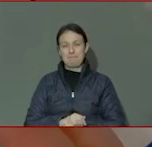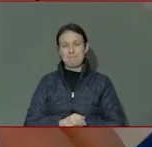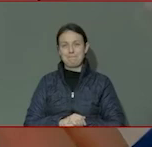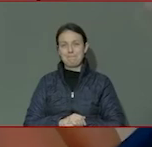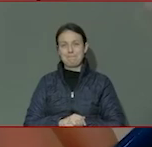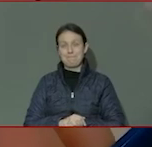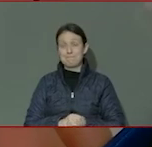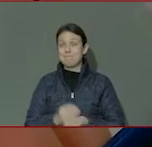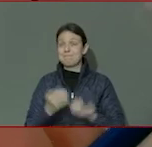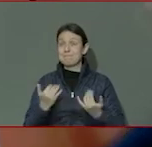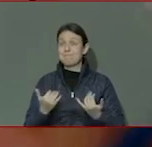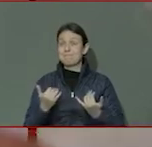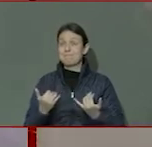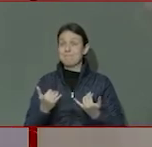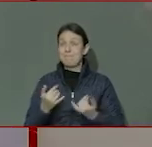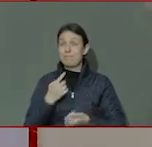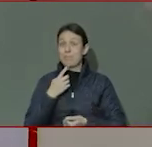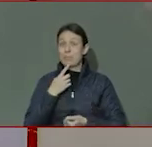Now, they say